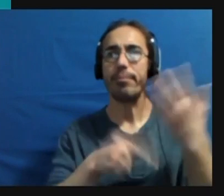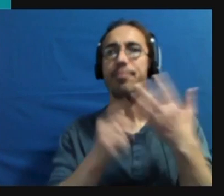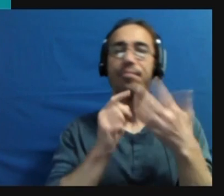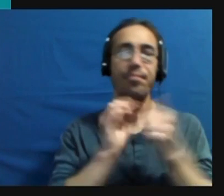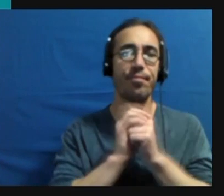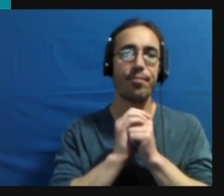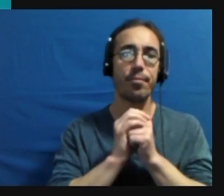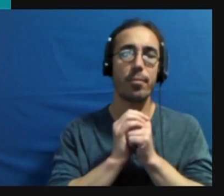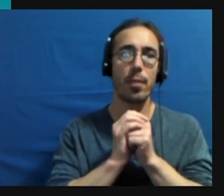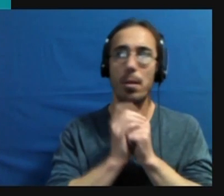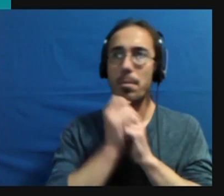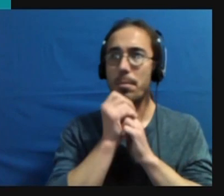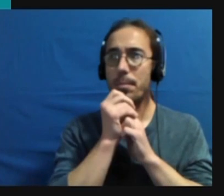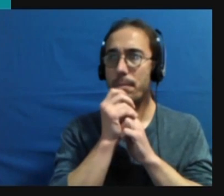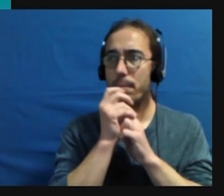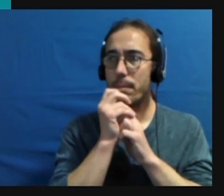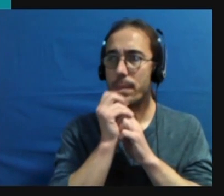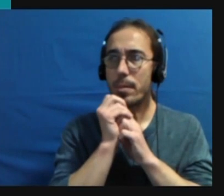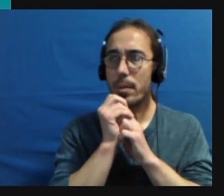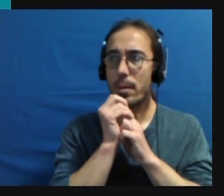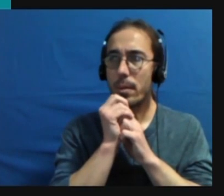on, let me read this question.